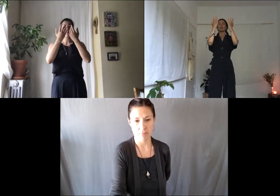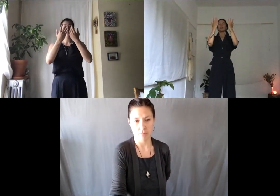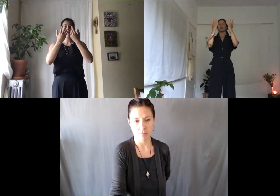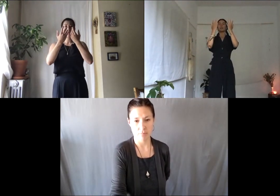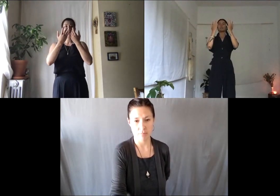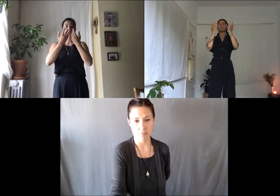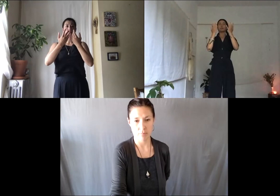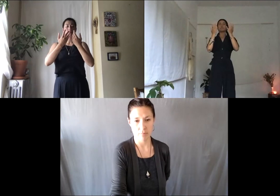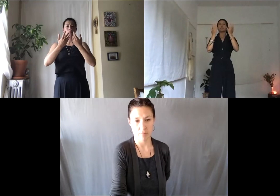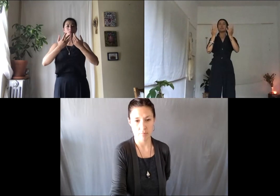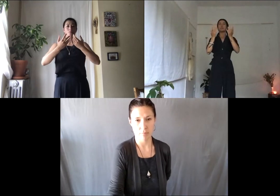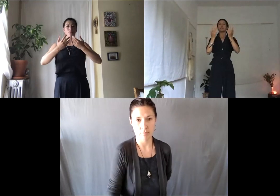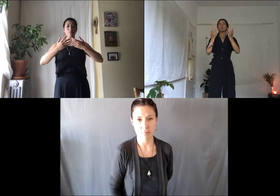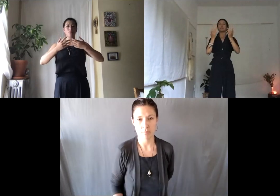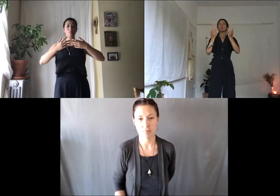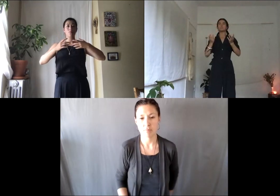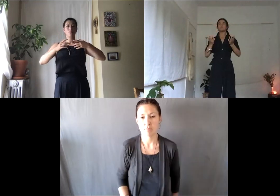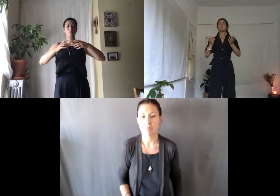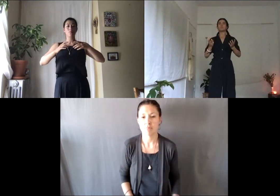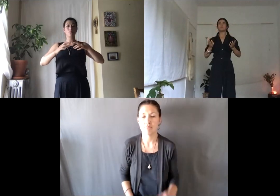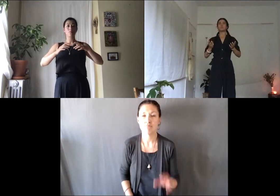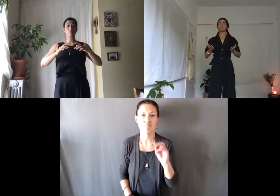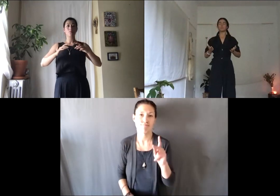Carry the hands back down